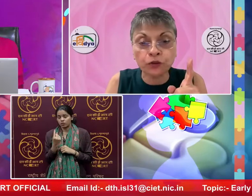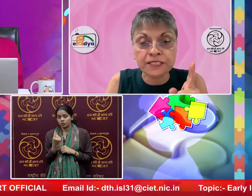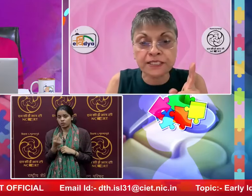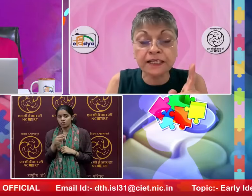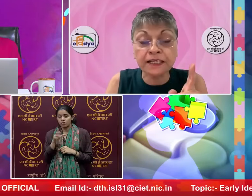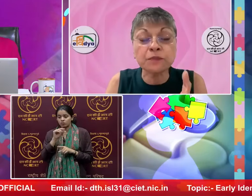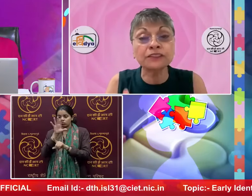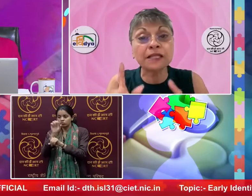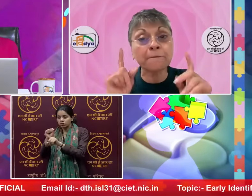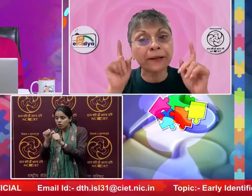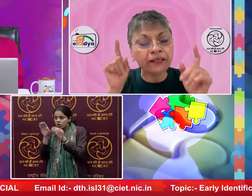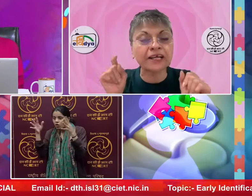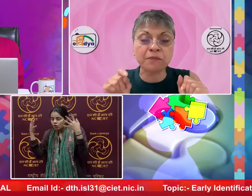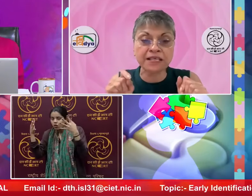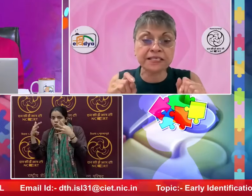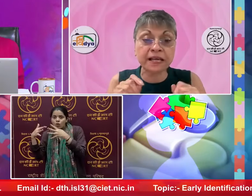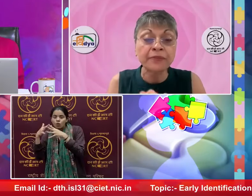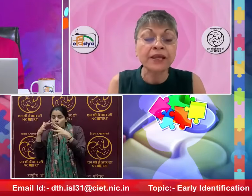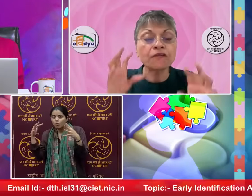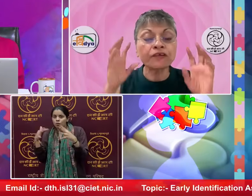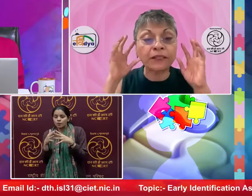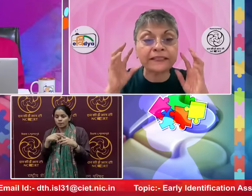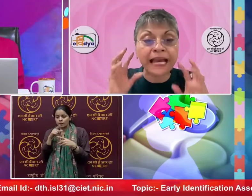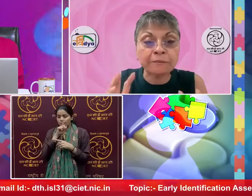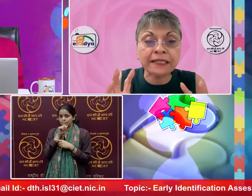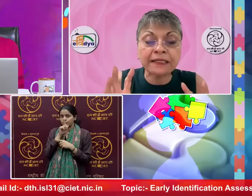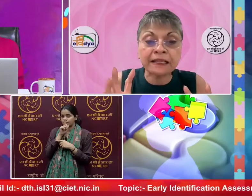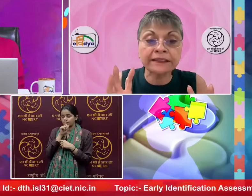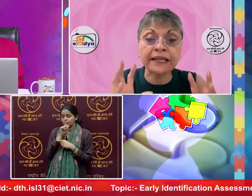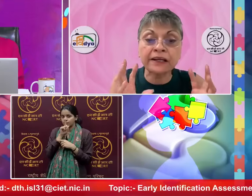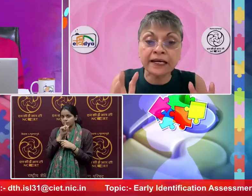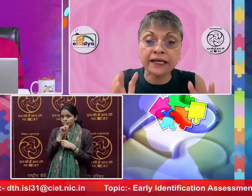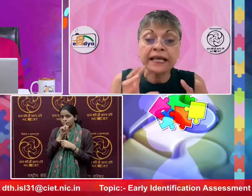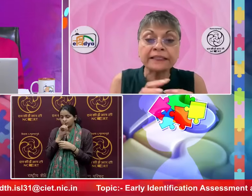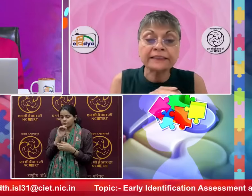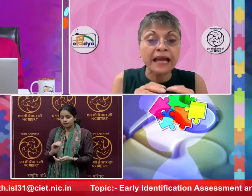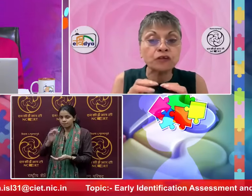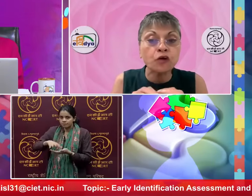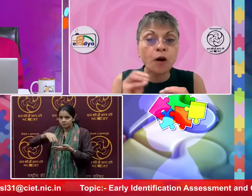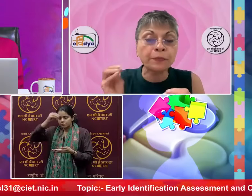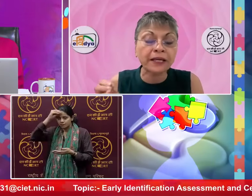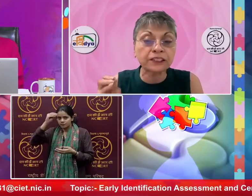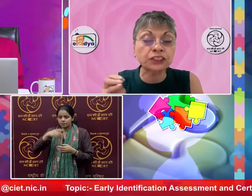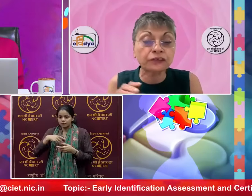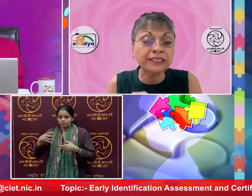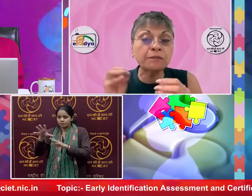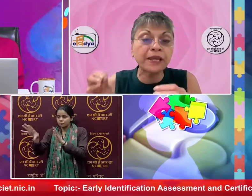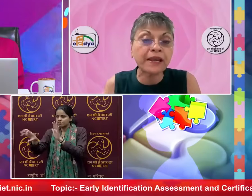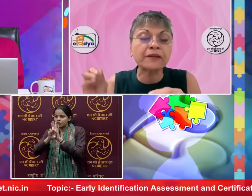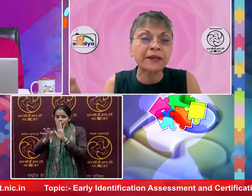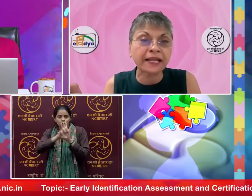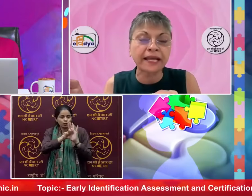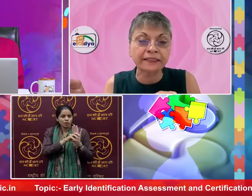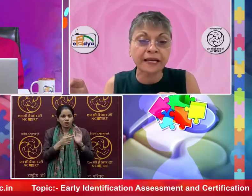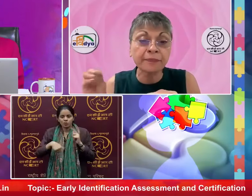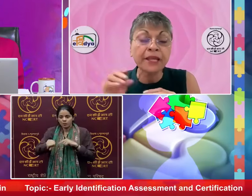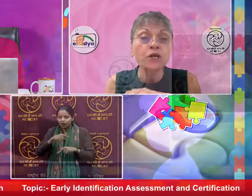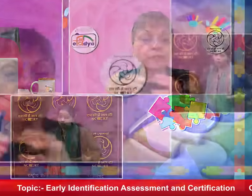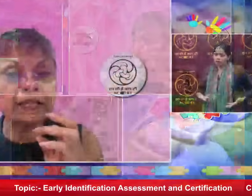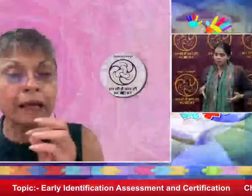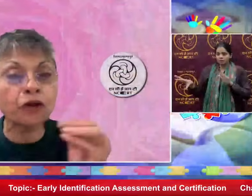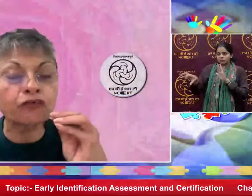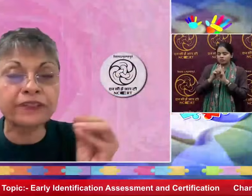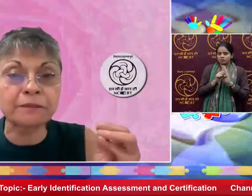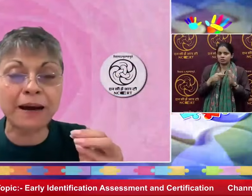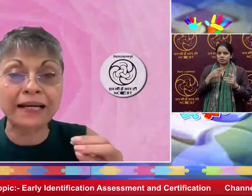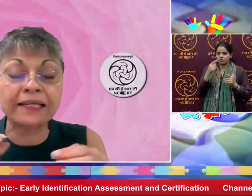spot autistic girls Yeah. because they're better at masking. From the Okay. time little, they learn that I have to copy other children and behave and play like them so